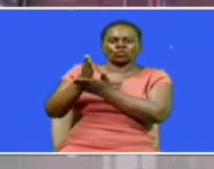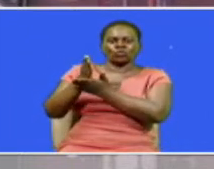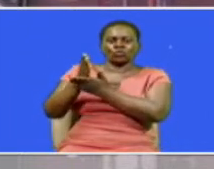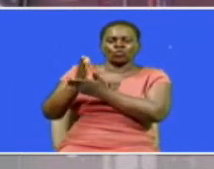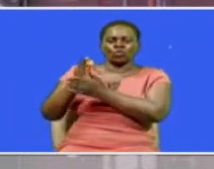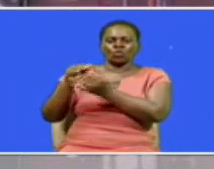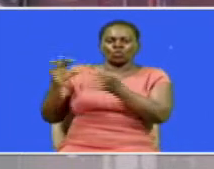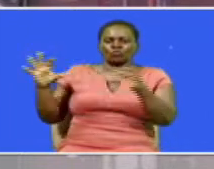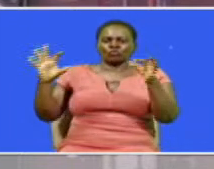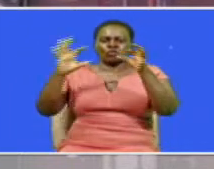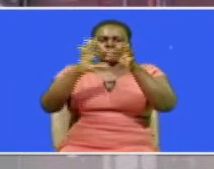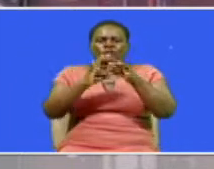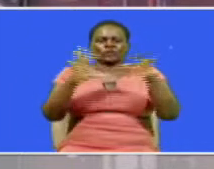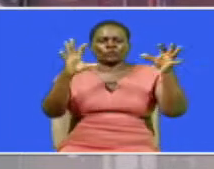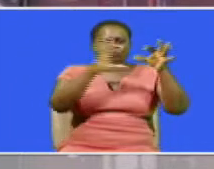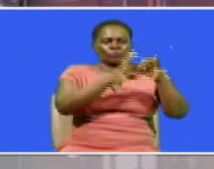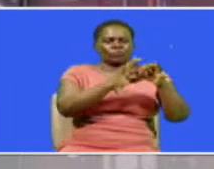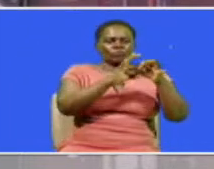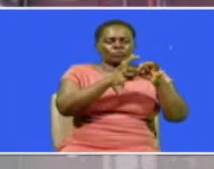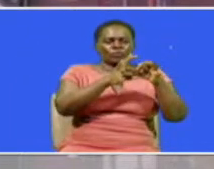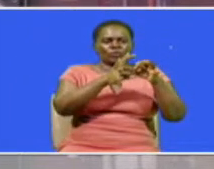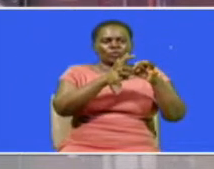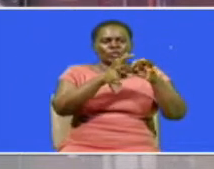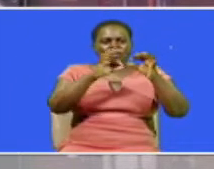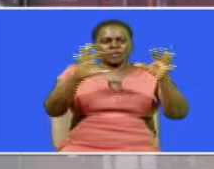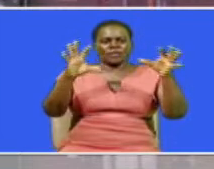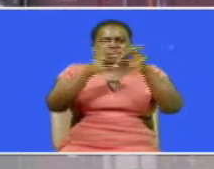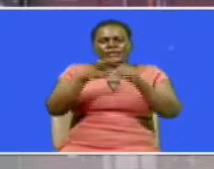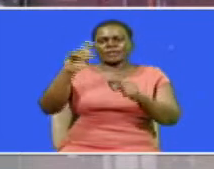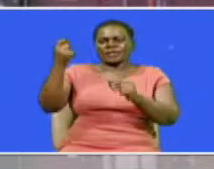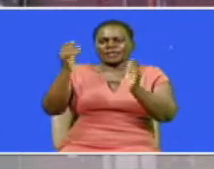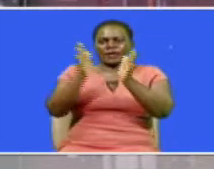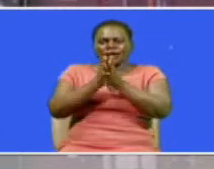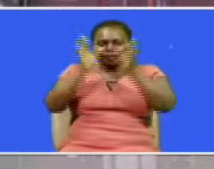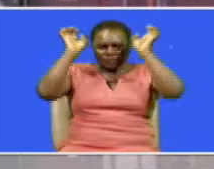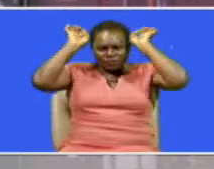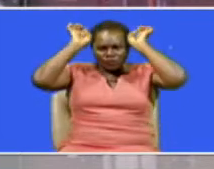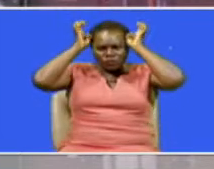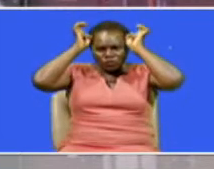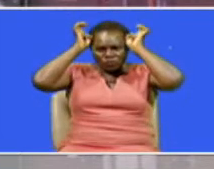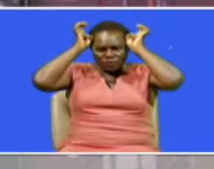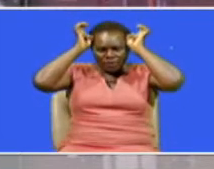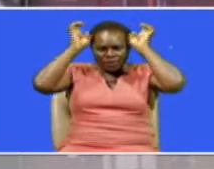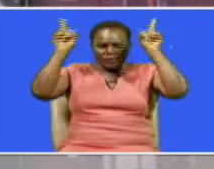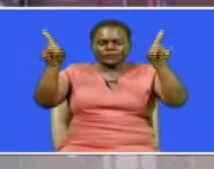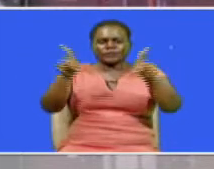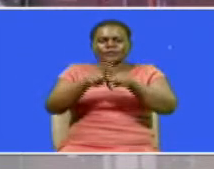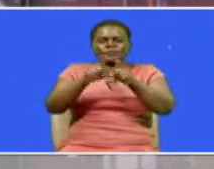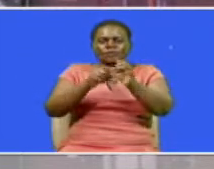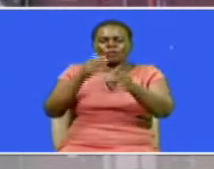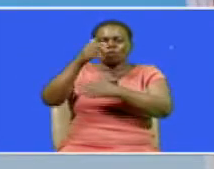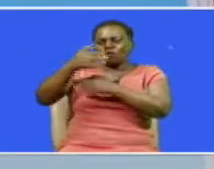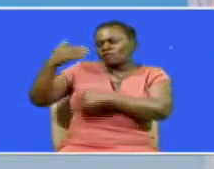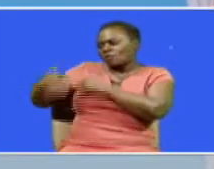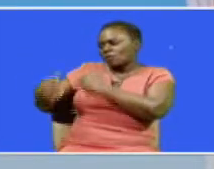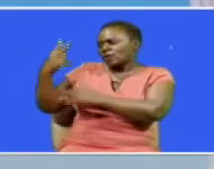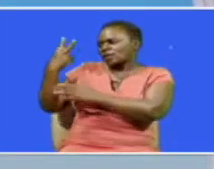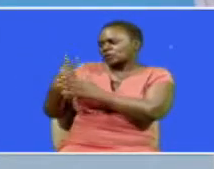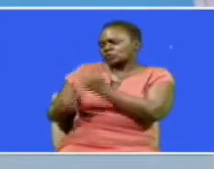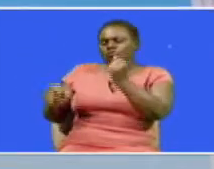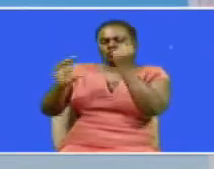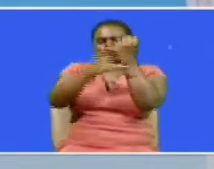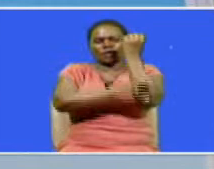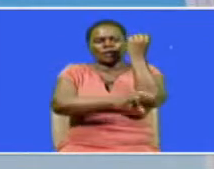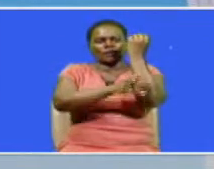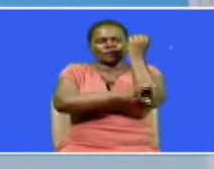transmission interconnector, which would link Kenya and Ethiopia, and indeed beyond the borders of the two countries.